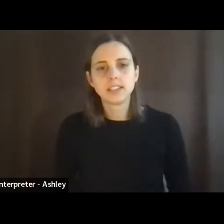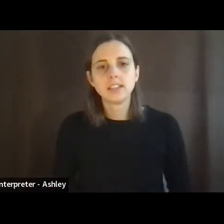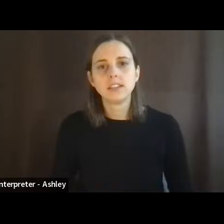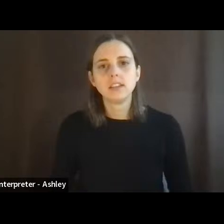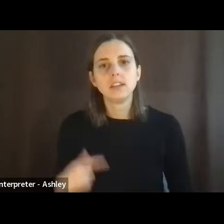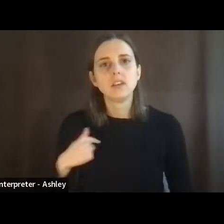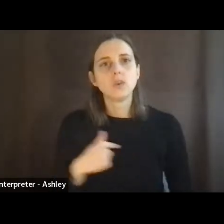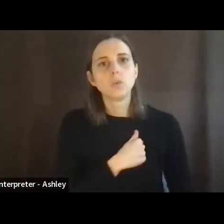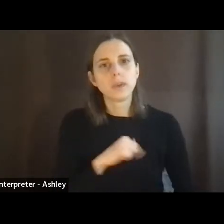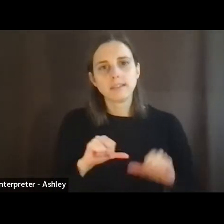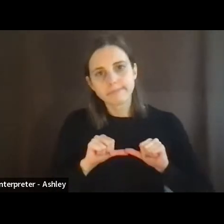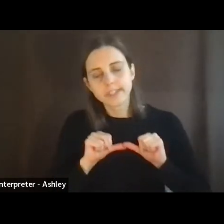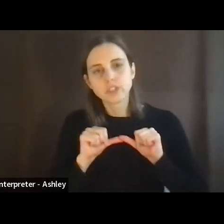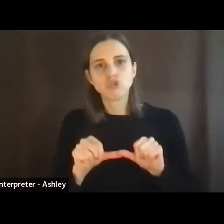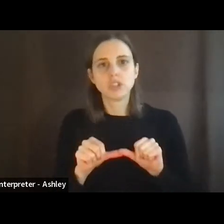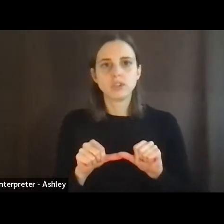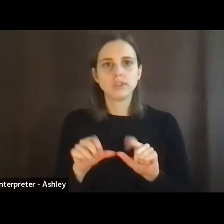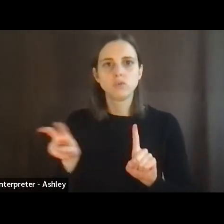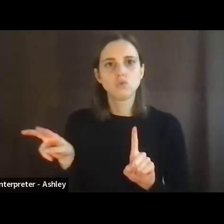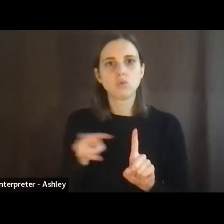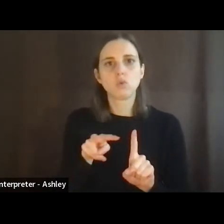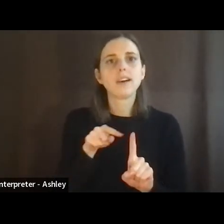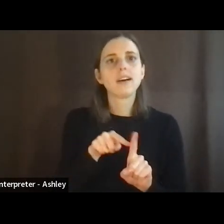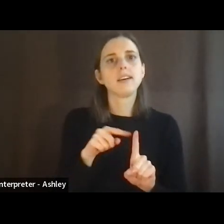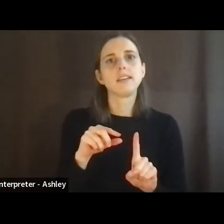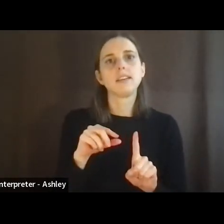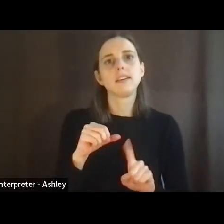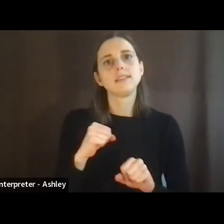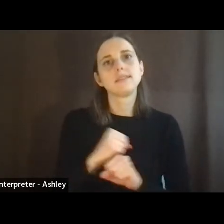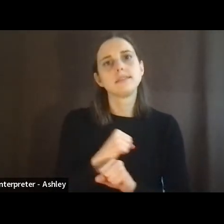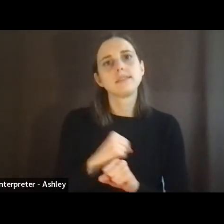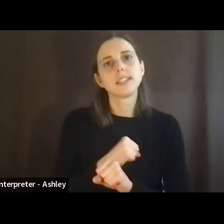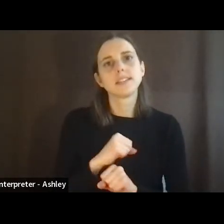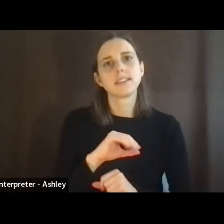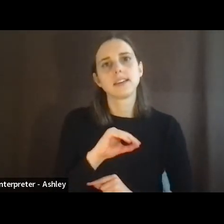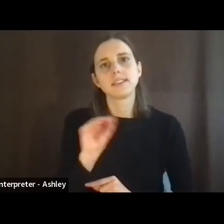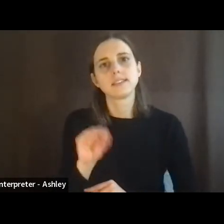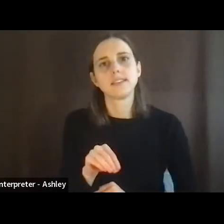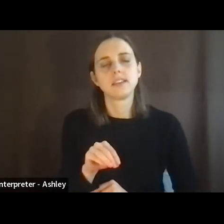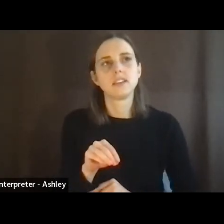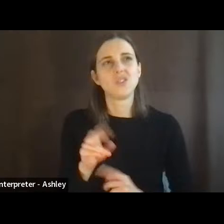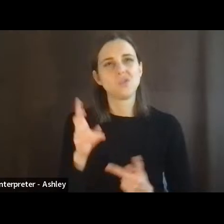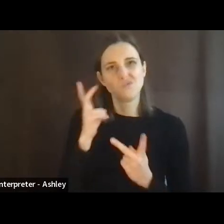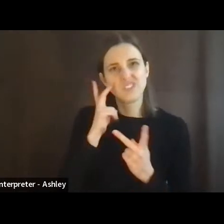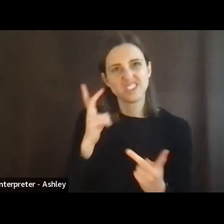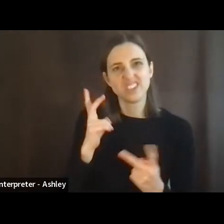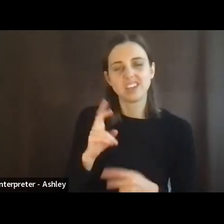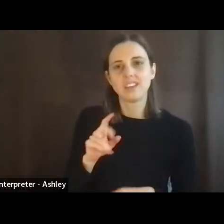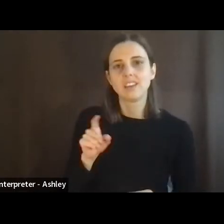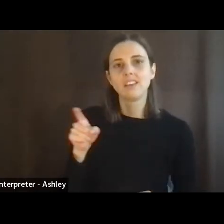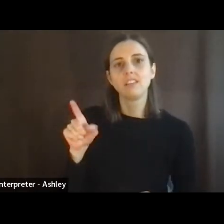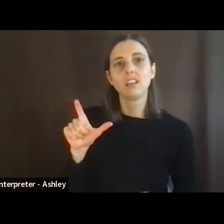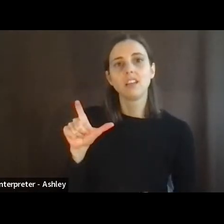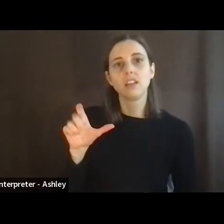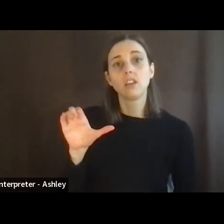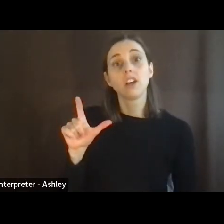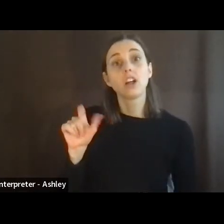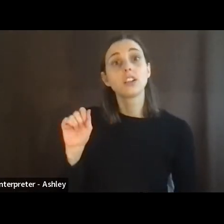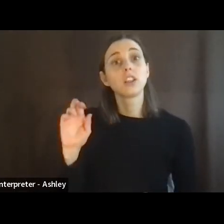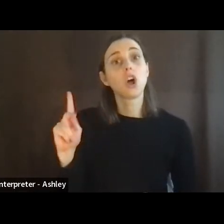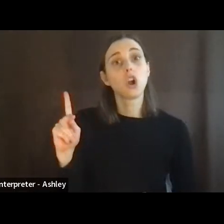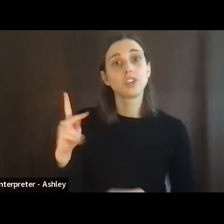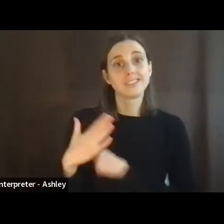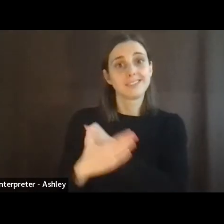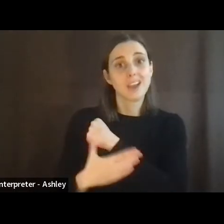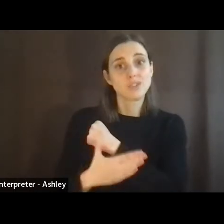increase in the populations for Clark County. I know